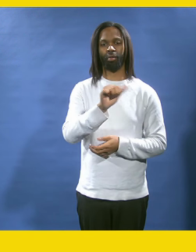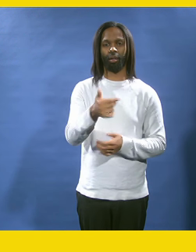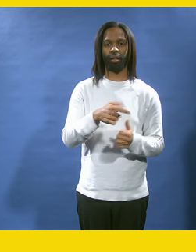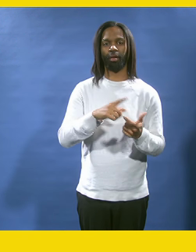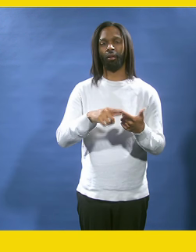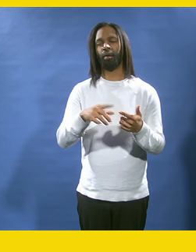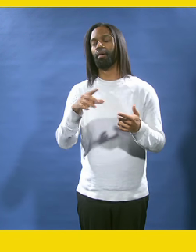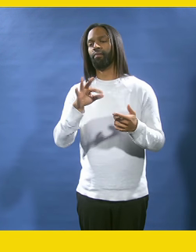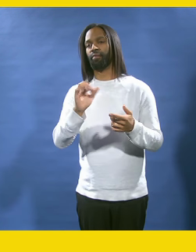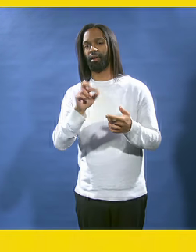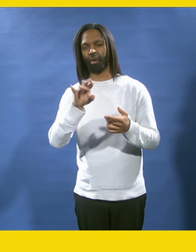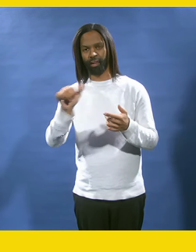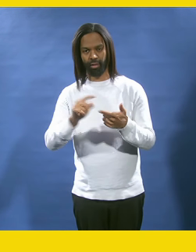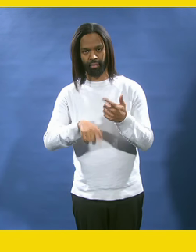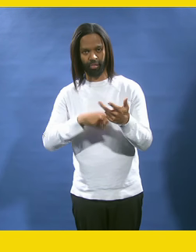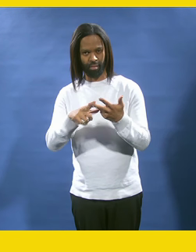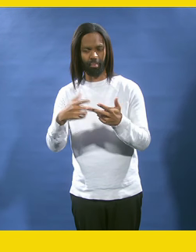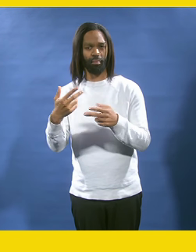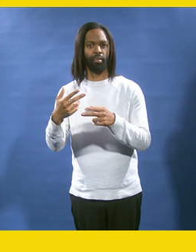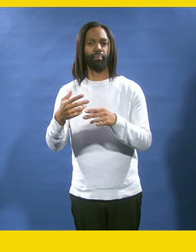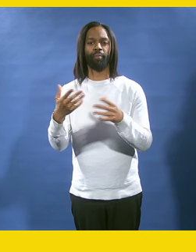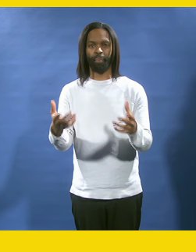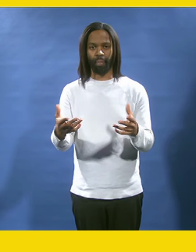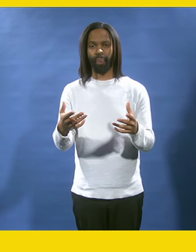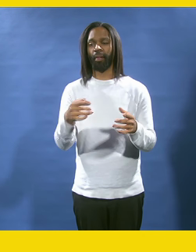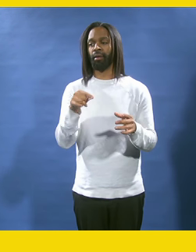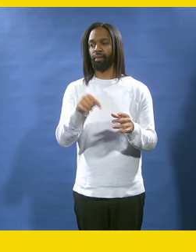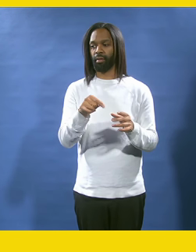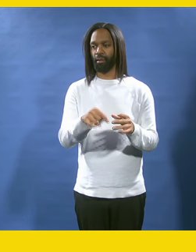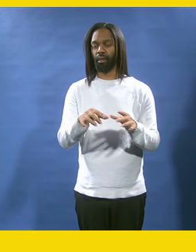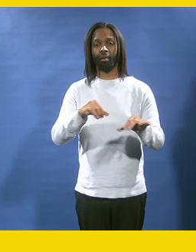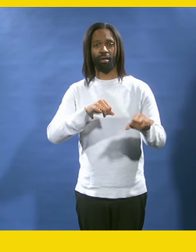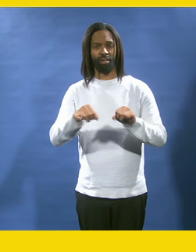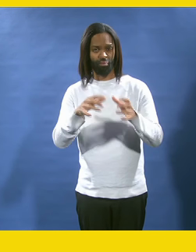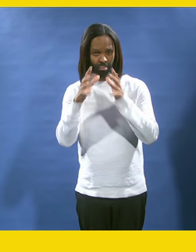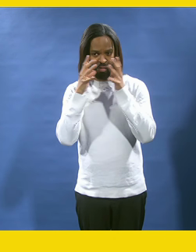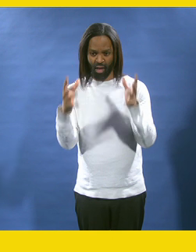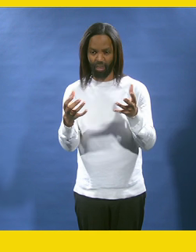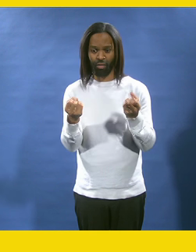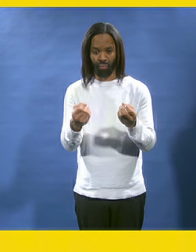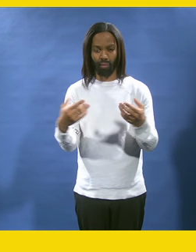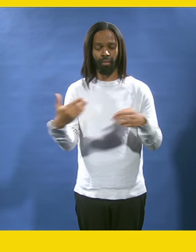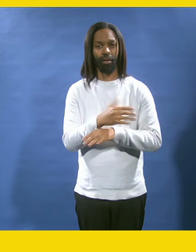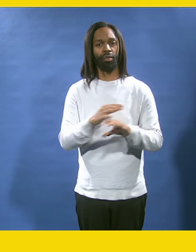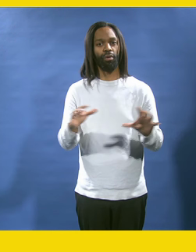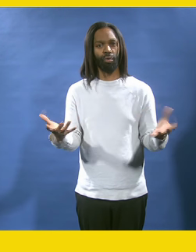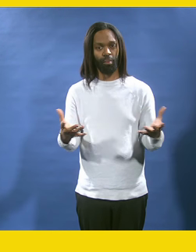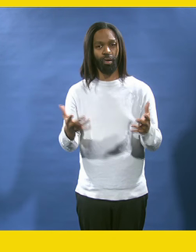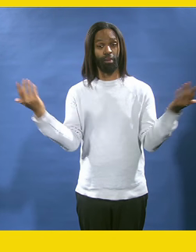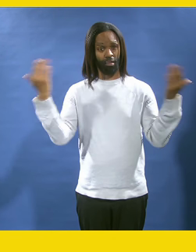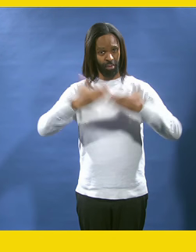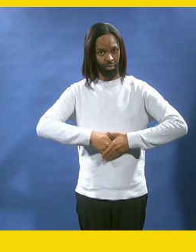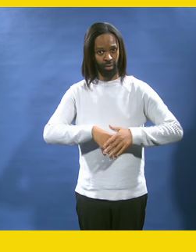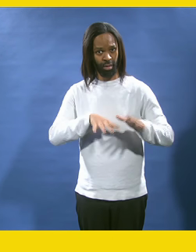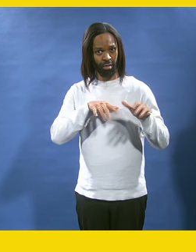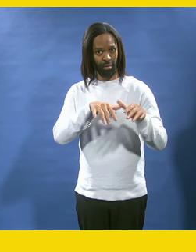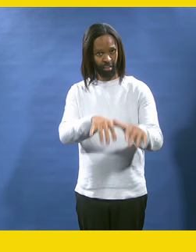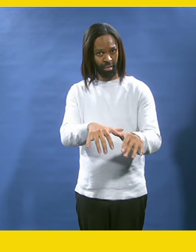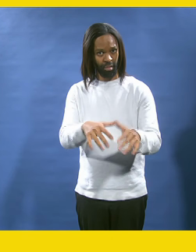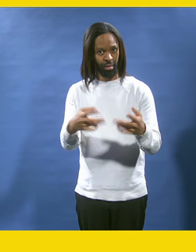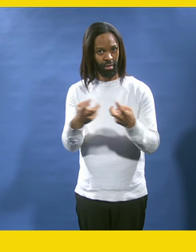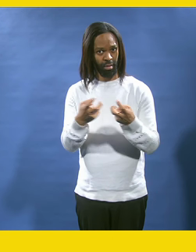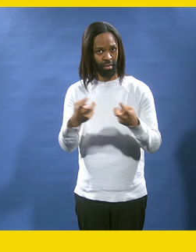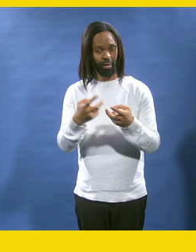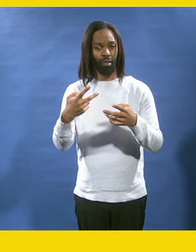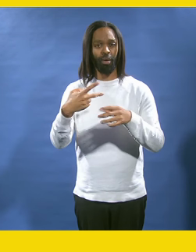are often carried out during nighttime raids and are used as tool of suppression and retaliation.